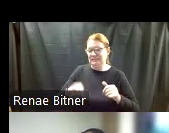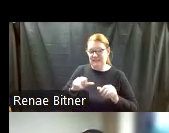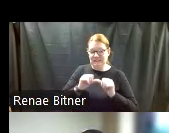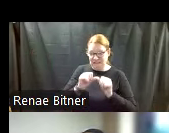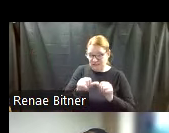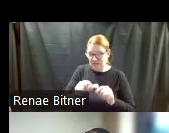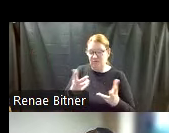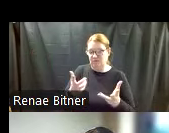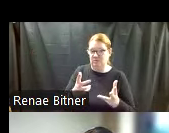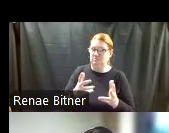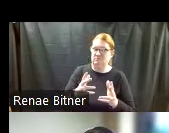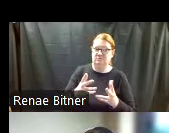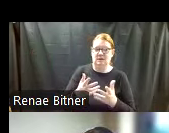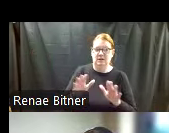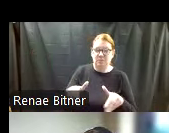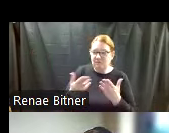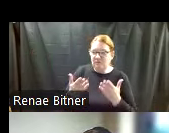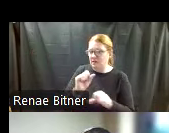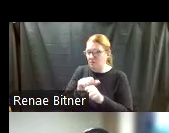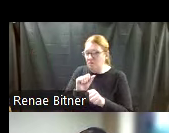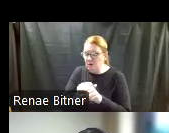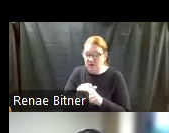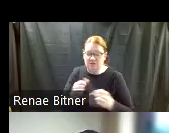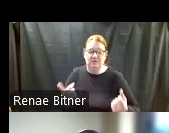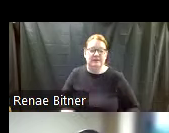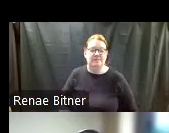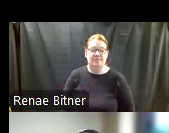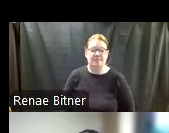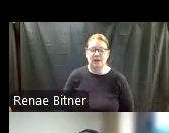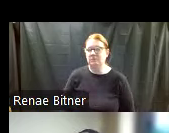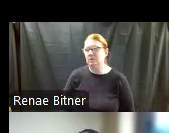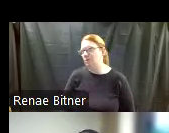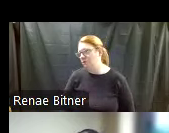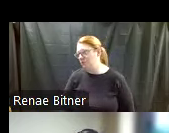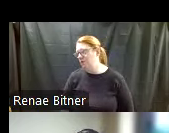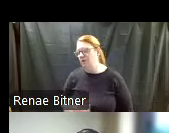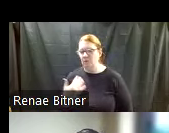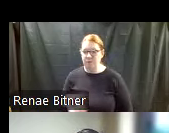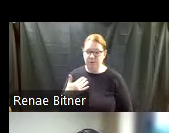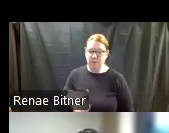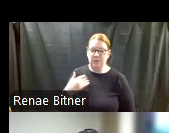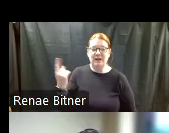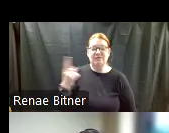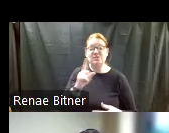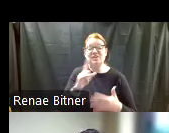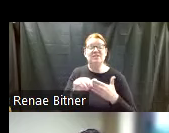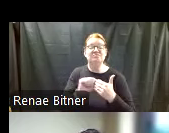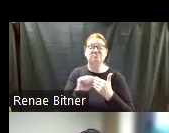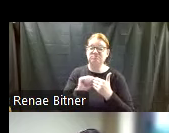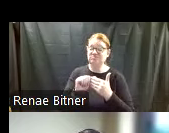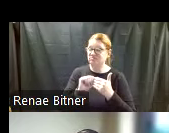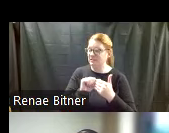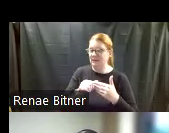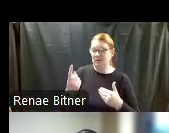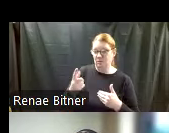family. Um, and everybody was very flexible with us. That was extremely important because we had a child who